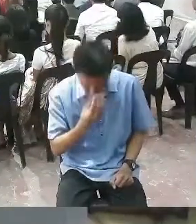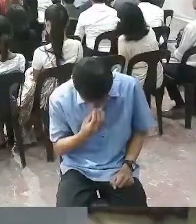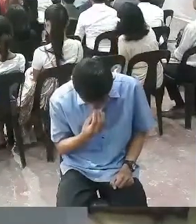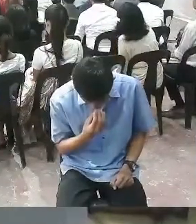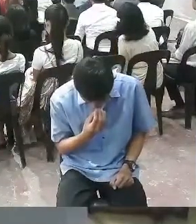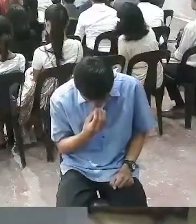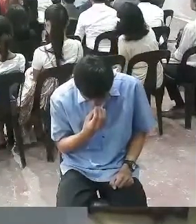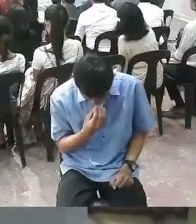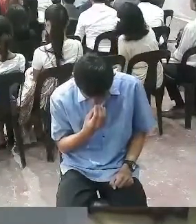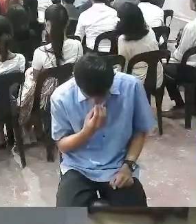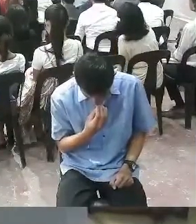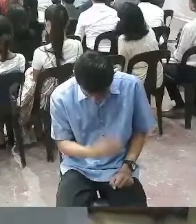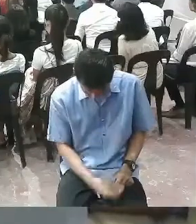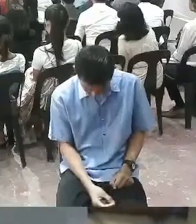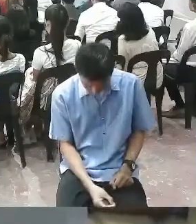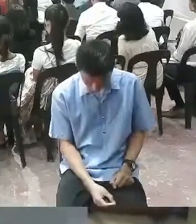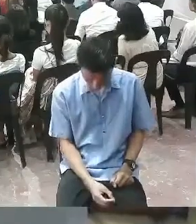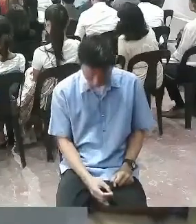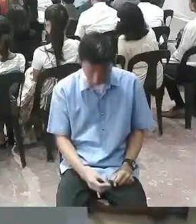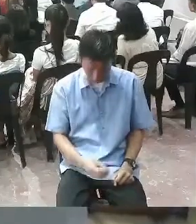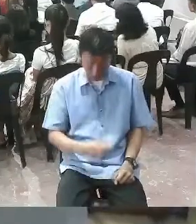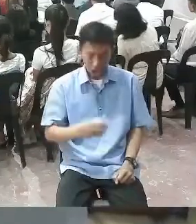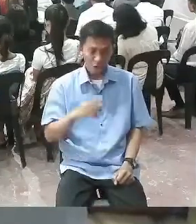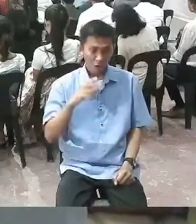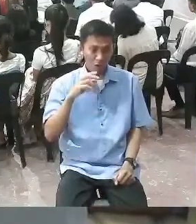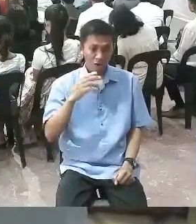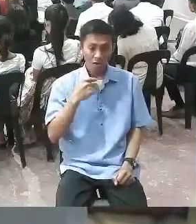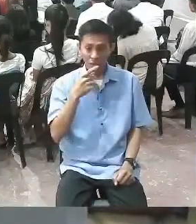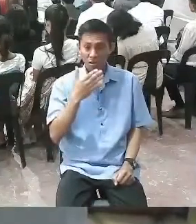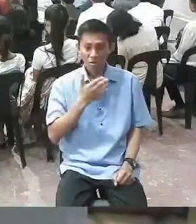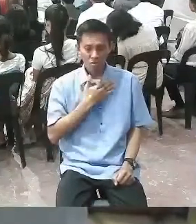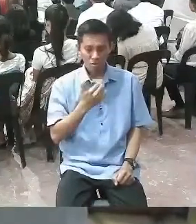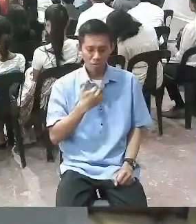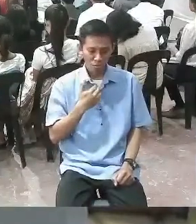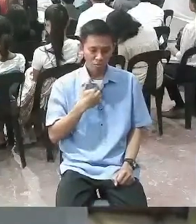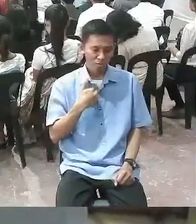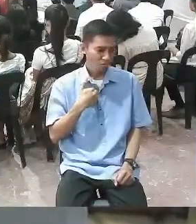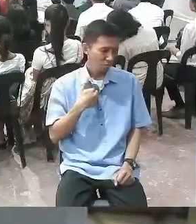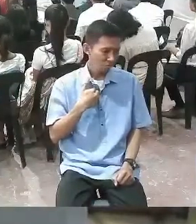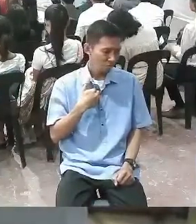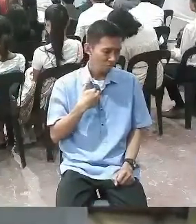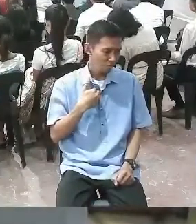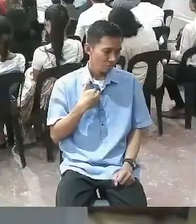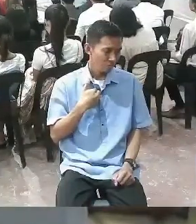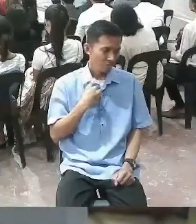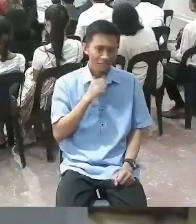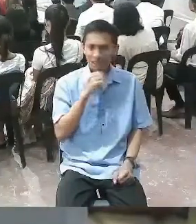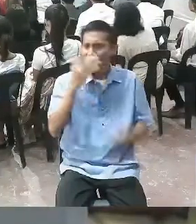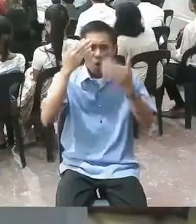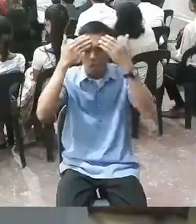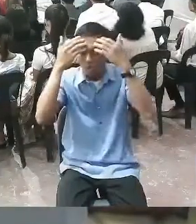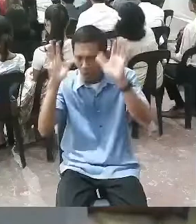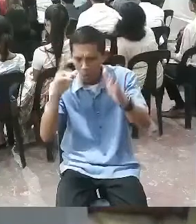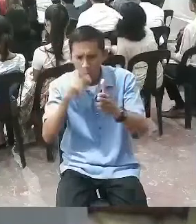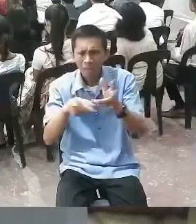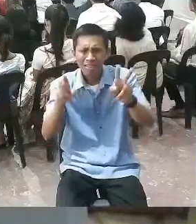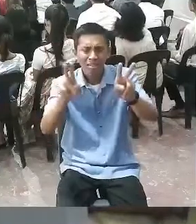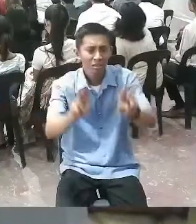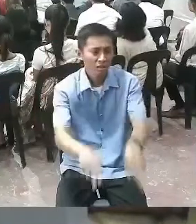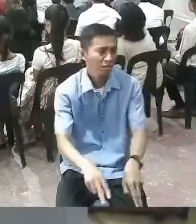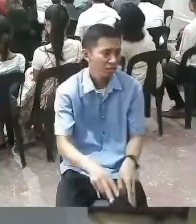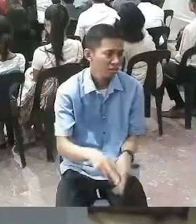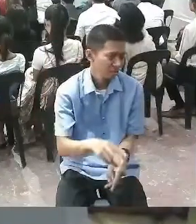unconsciousness. I find myself on the floor, not knowing what happened.